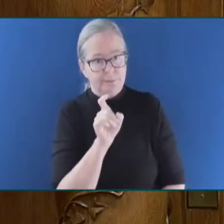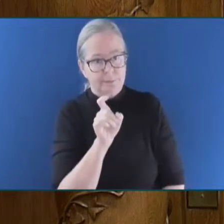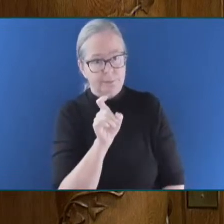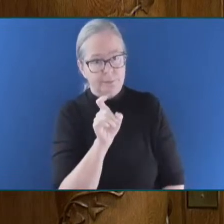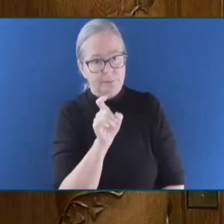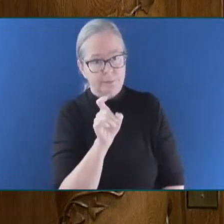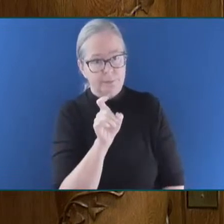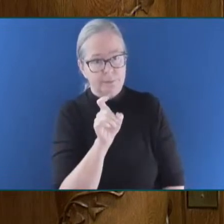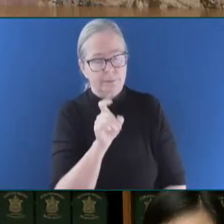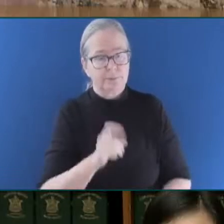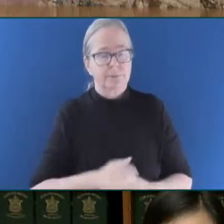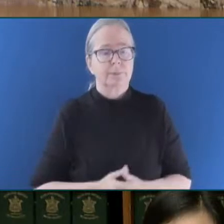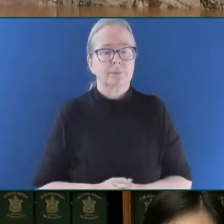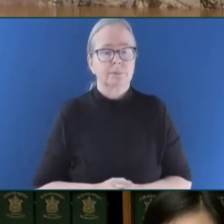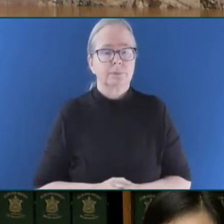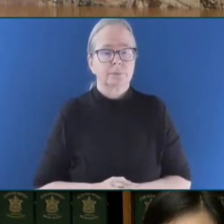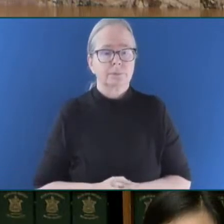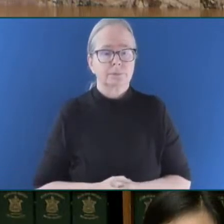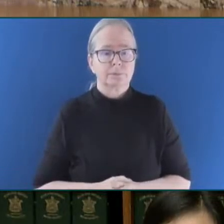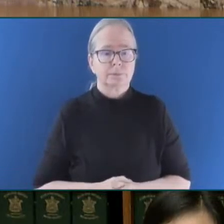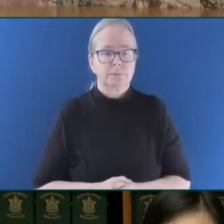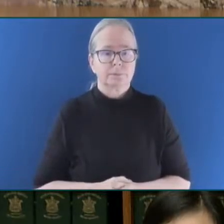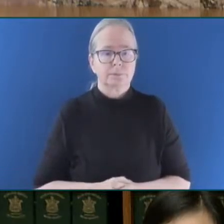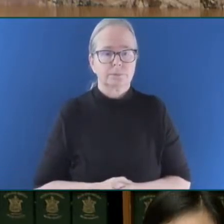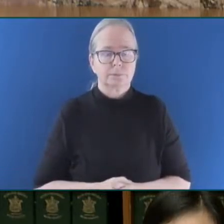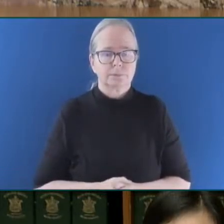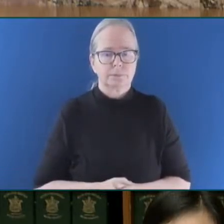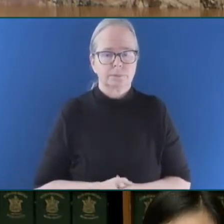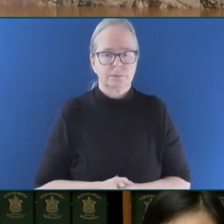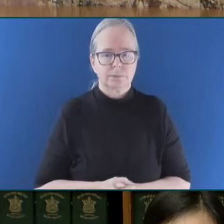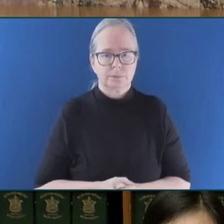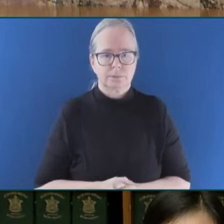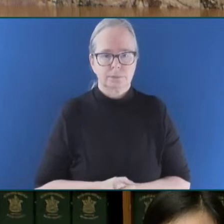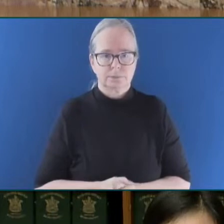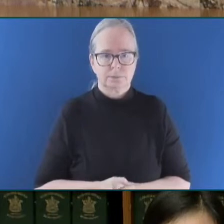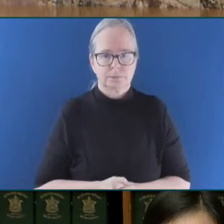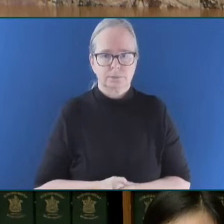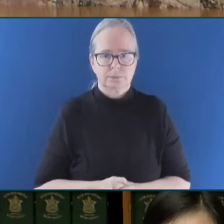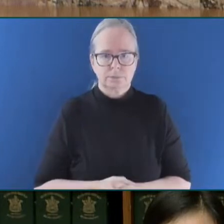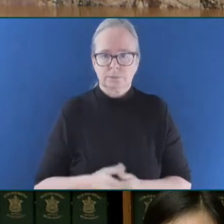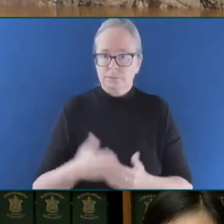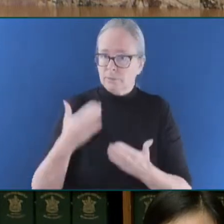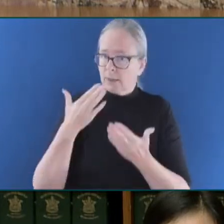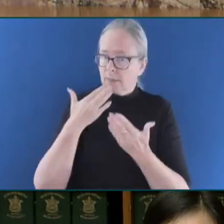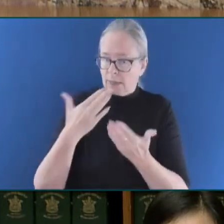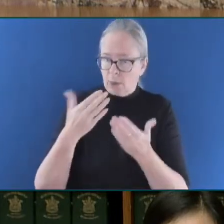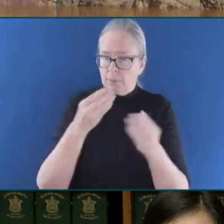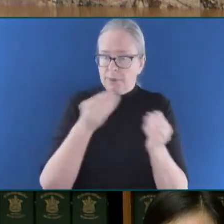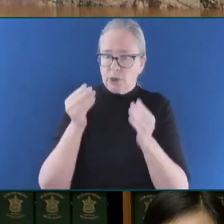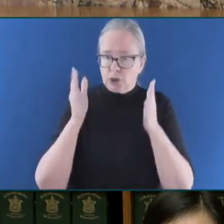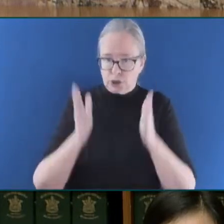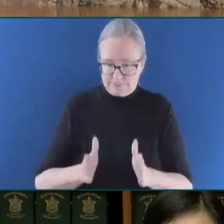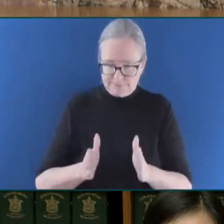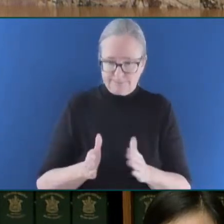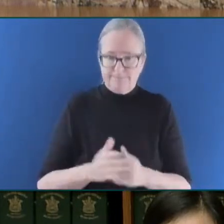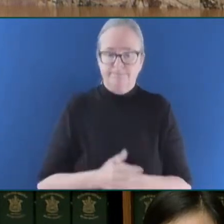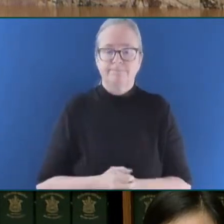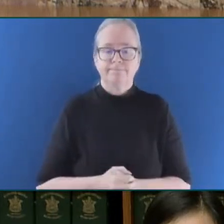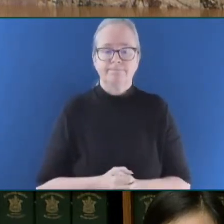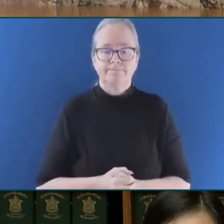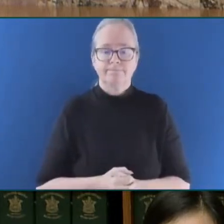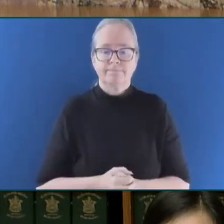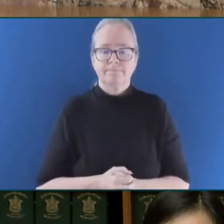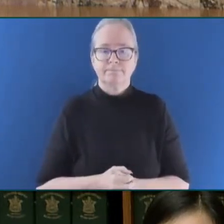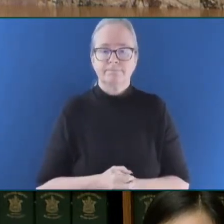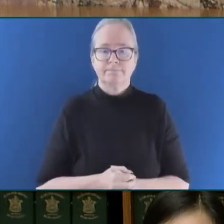Minister. Thank you, Honourable Speaker. And if there's one thing that I will not be asking the opposition to